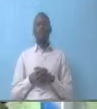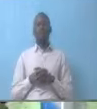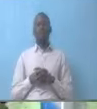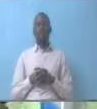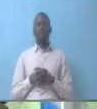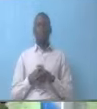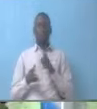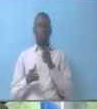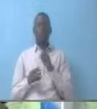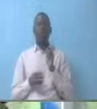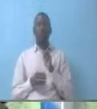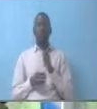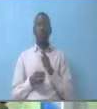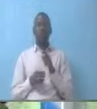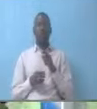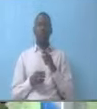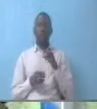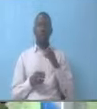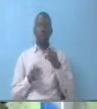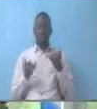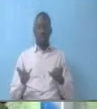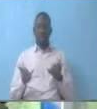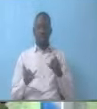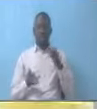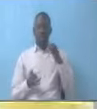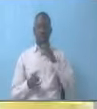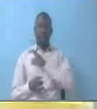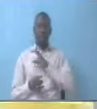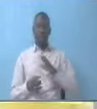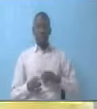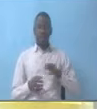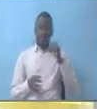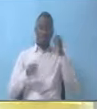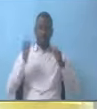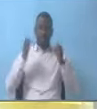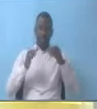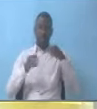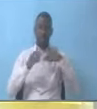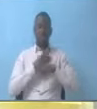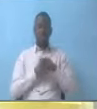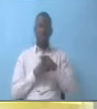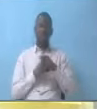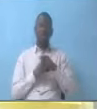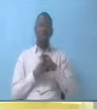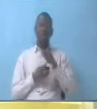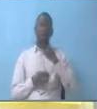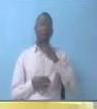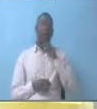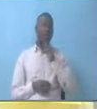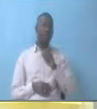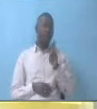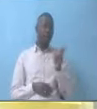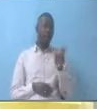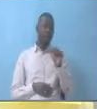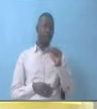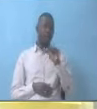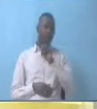Justice of the Gambia but he knew me he was my solicitor general and did a lot of good work for this country indeed